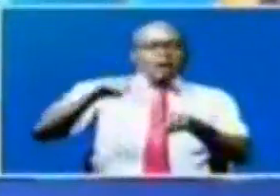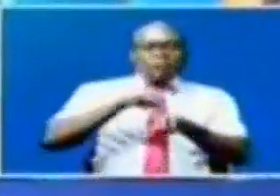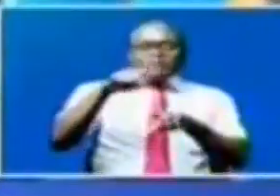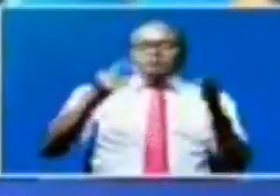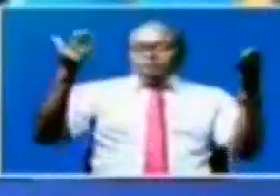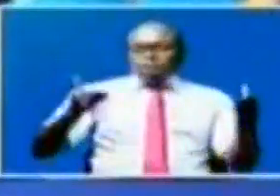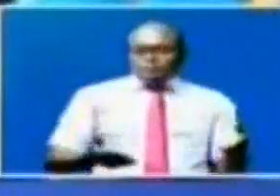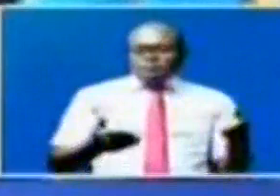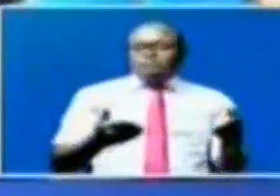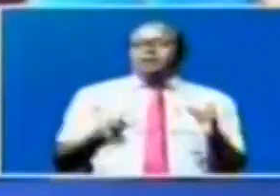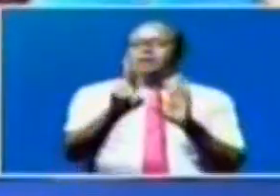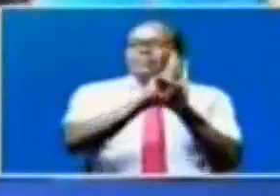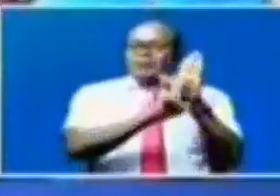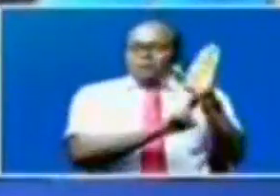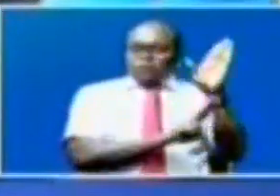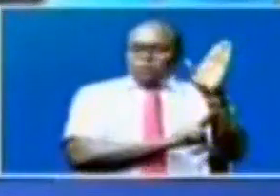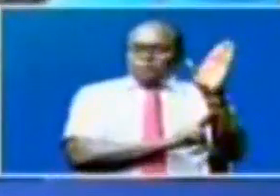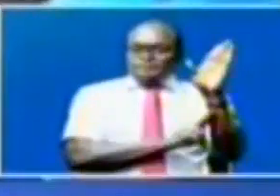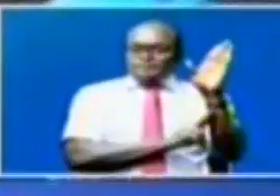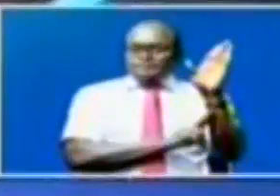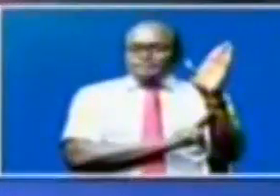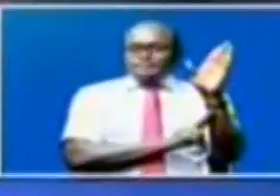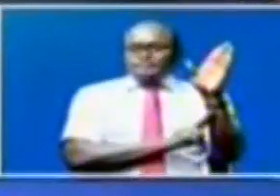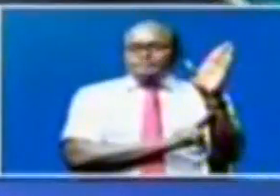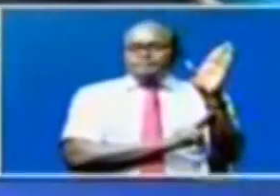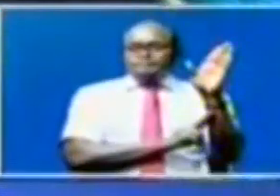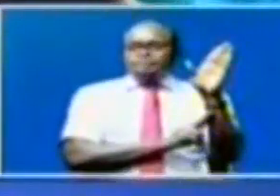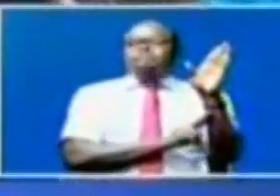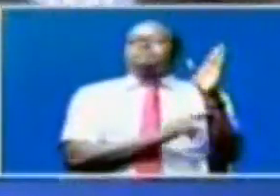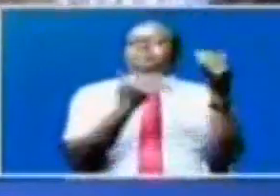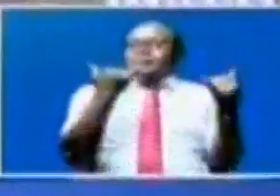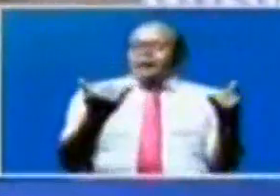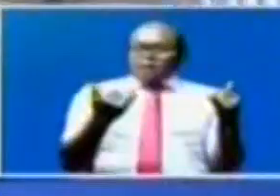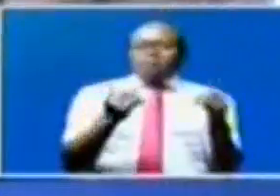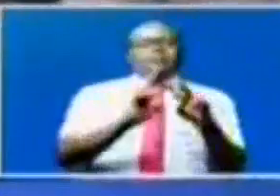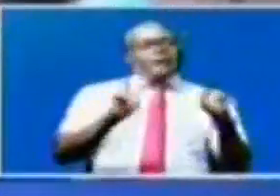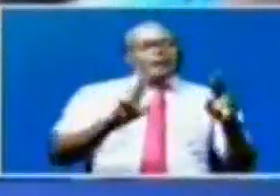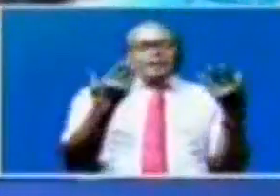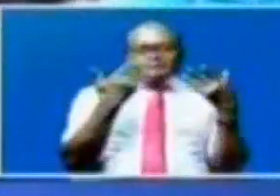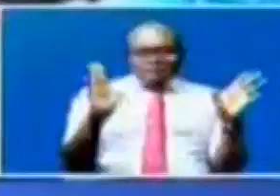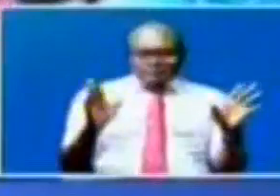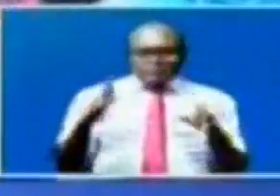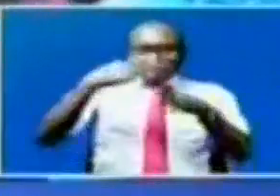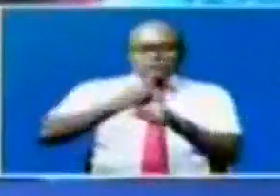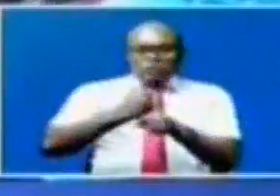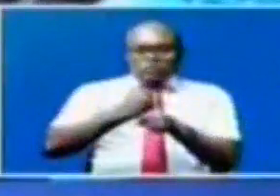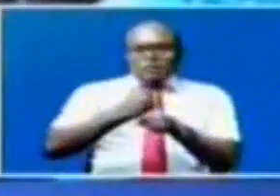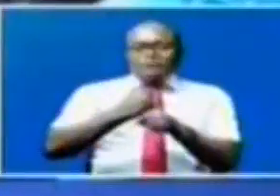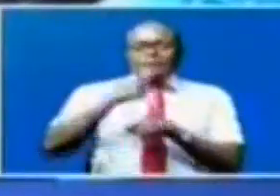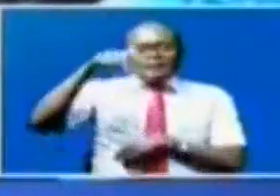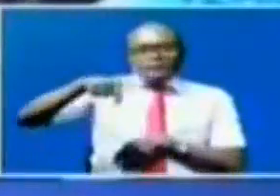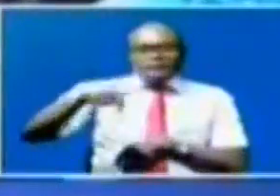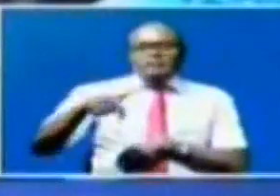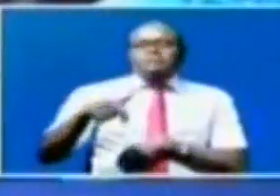reintroduction of the reinforcement of the now famous Michuki rules, and it appears all stakeholders in this growing quagmire